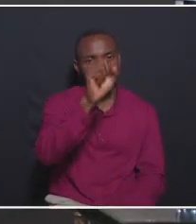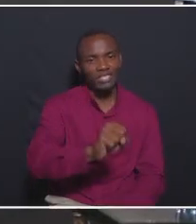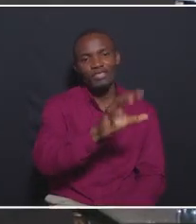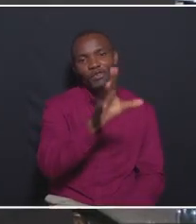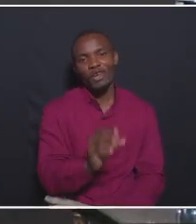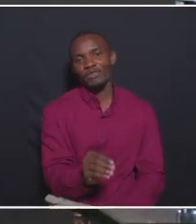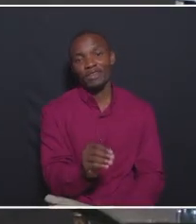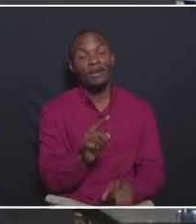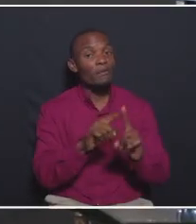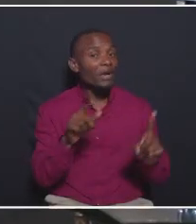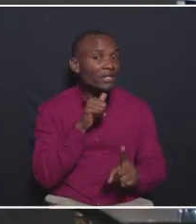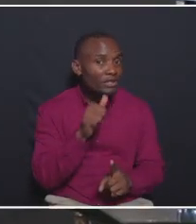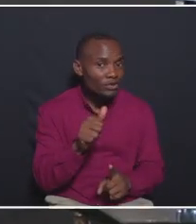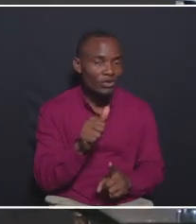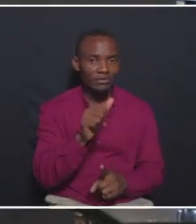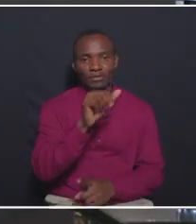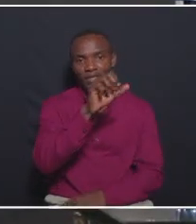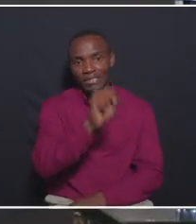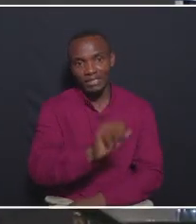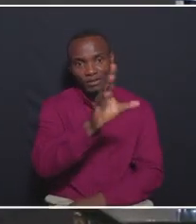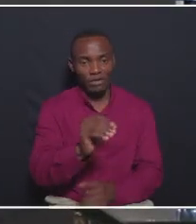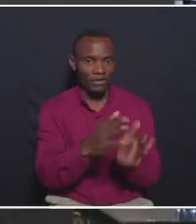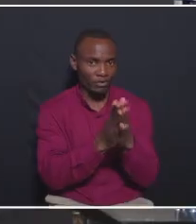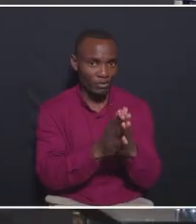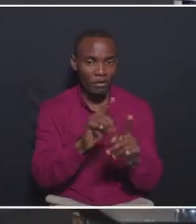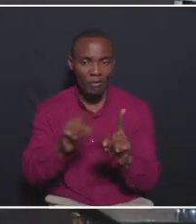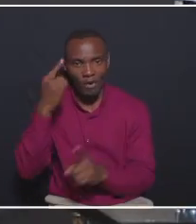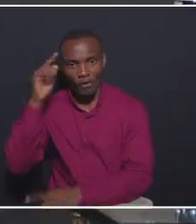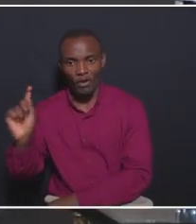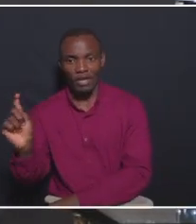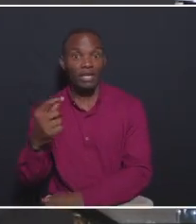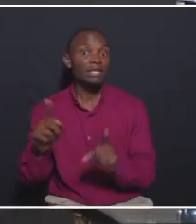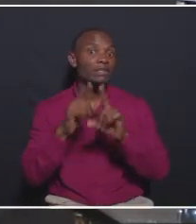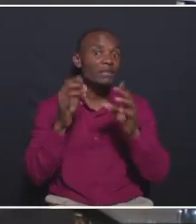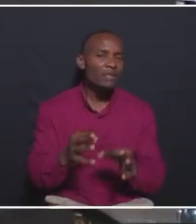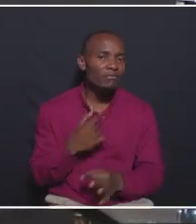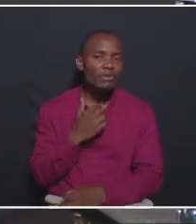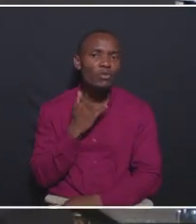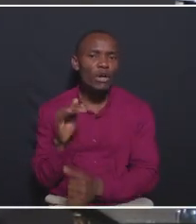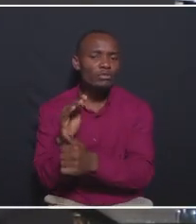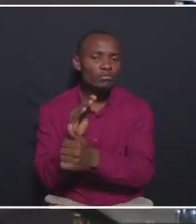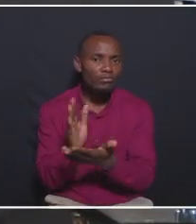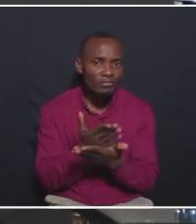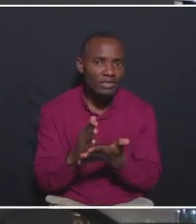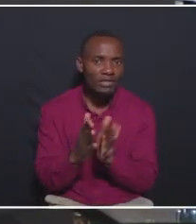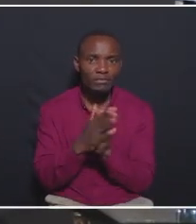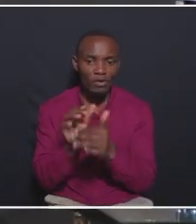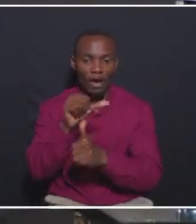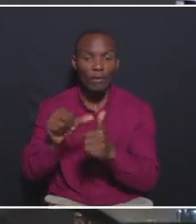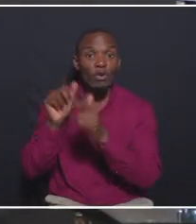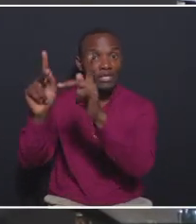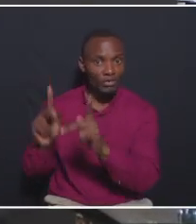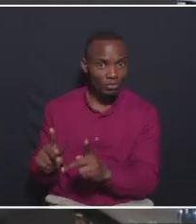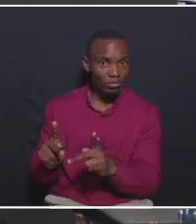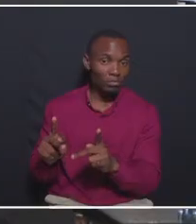African story. It's a Kenyan story. And if I'm going to tell you a story about Kisumu, I'm going to take you to Kisumu. The other way to introduce